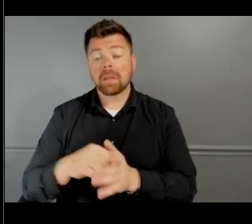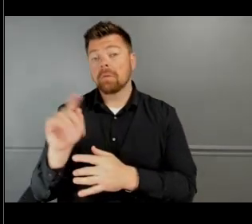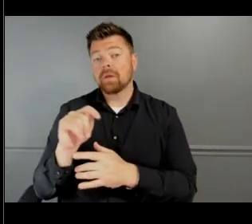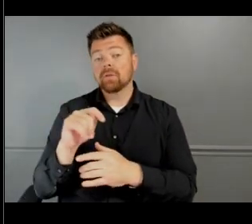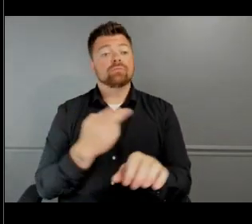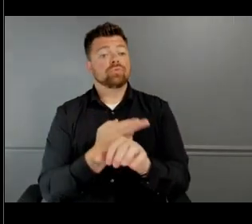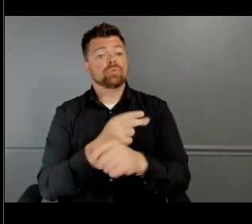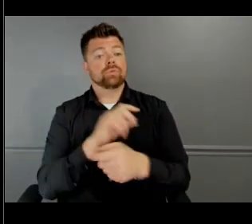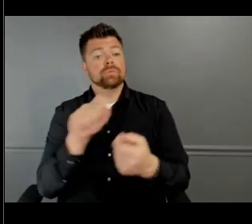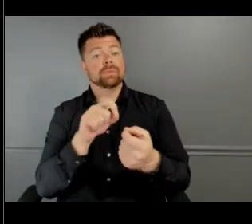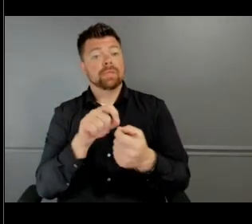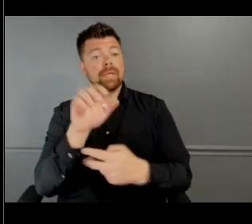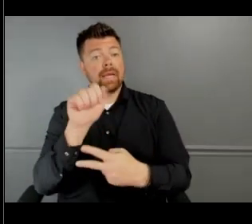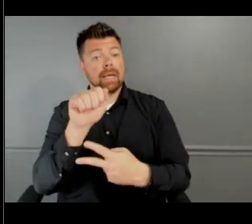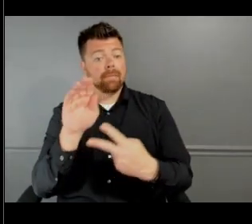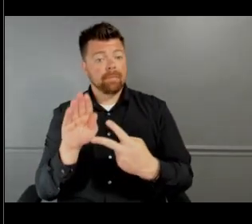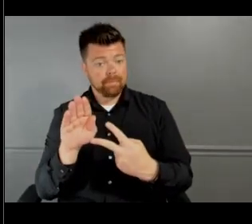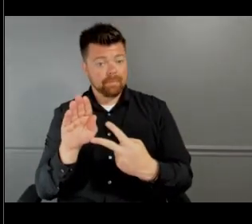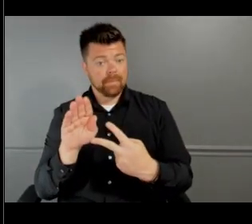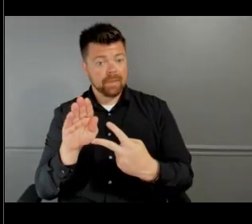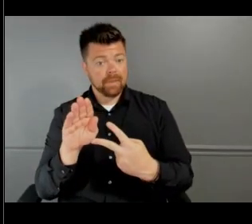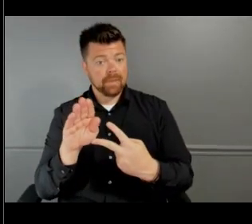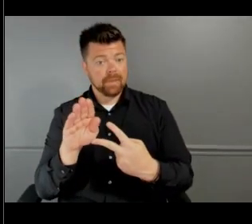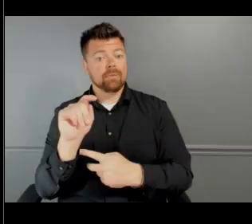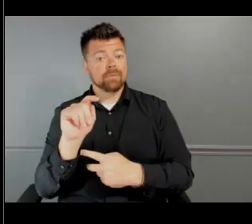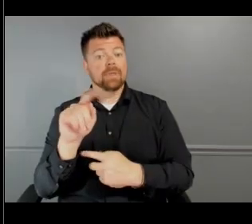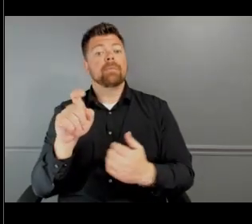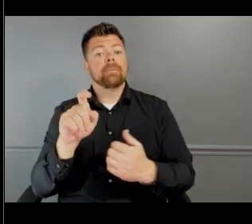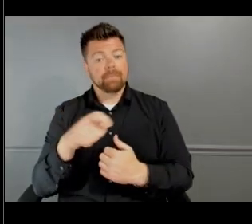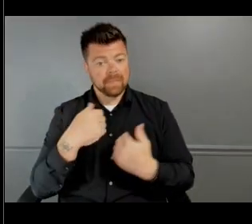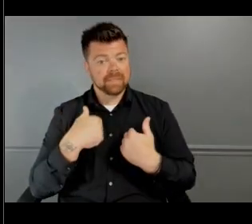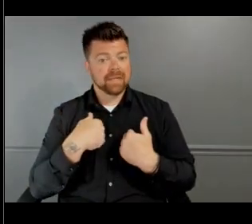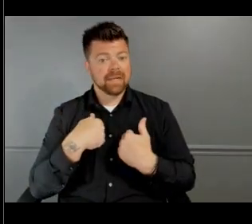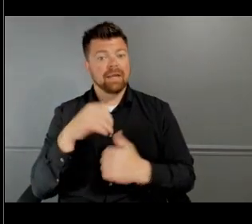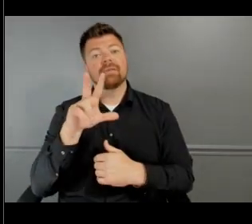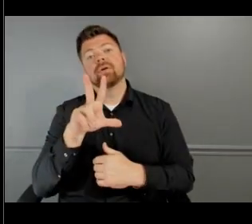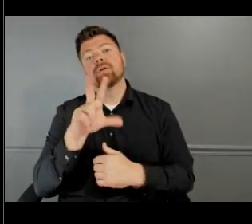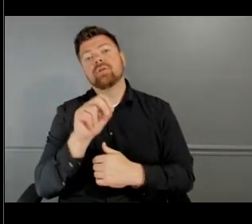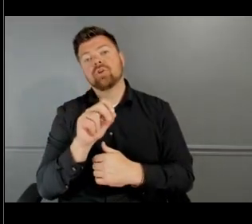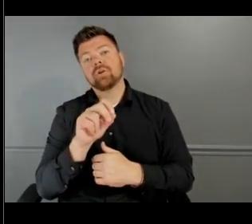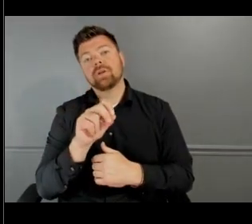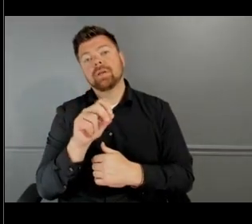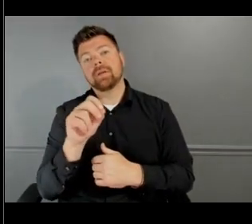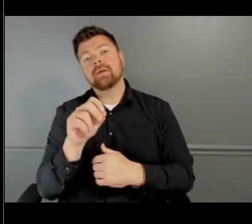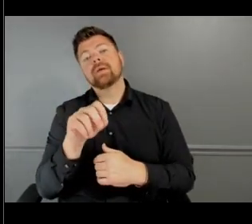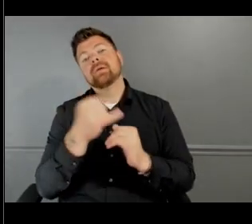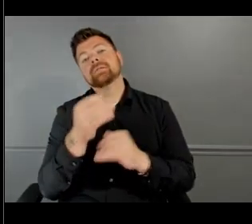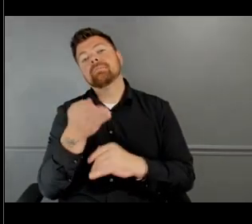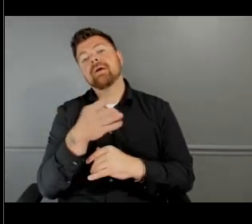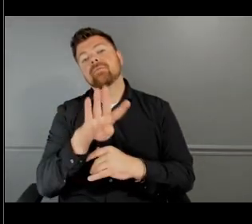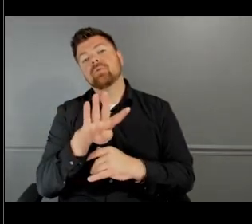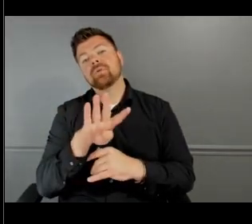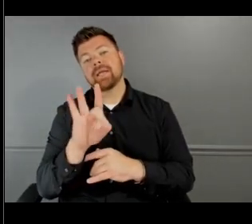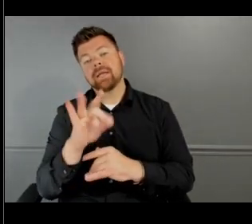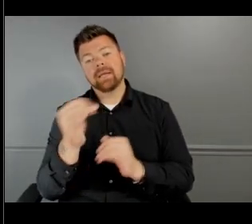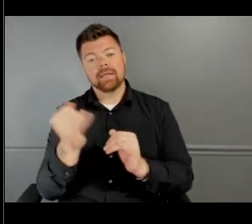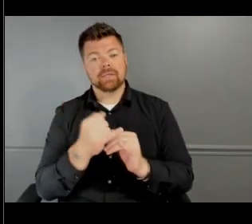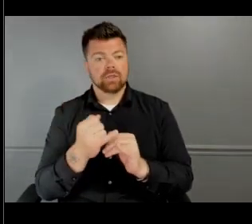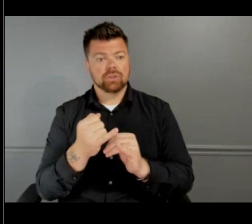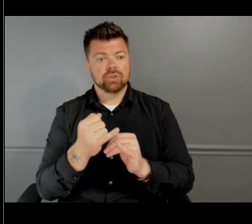Lavatories in specification A and B bathrooms must have a 30-inch by